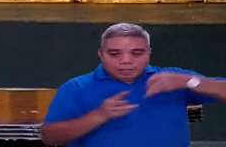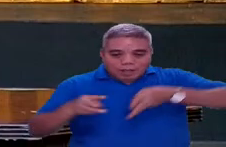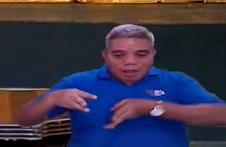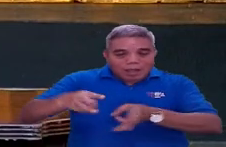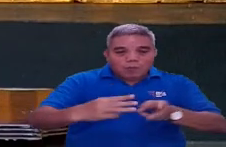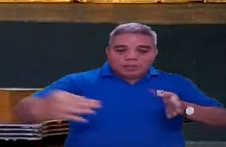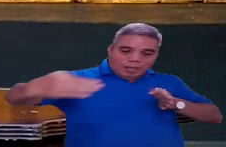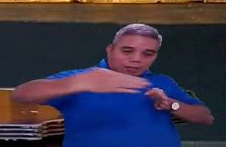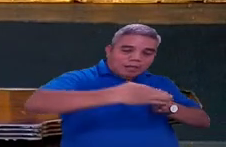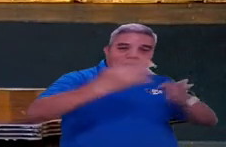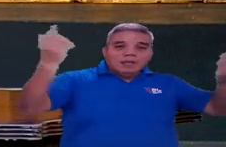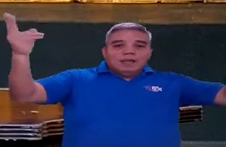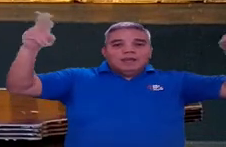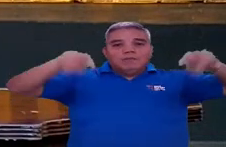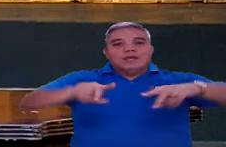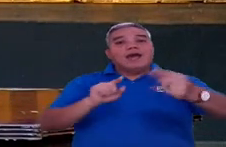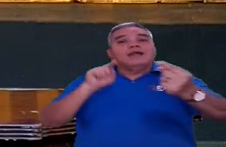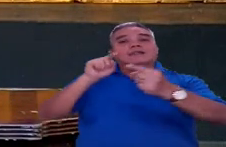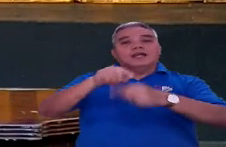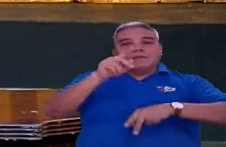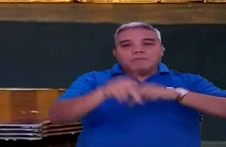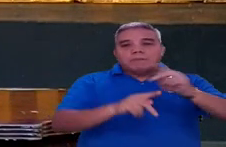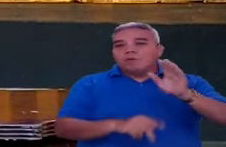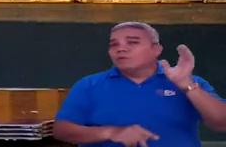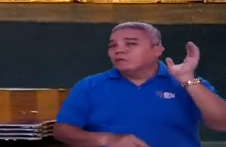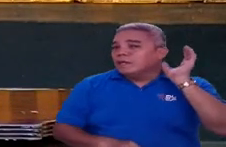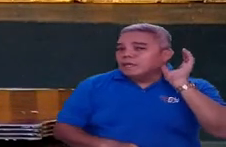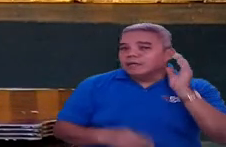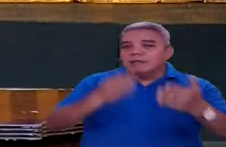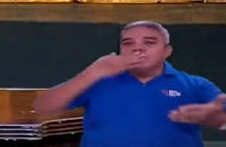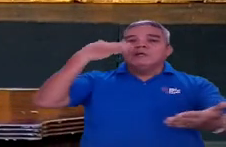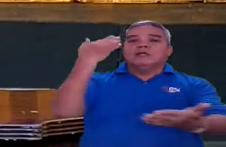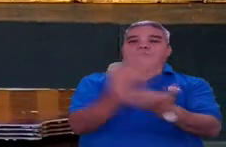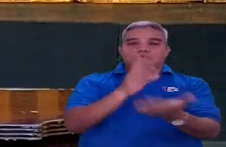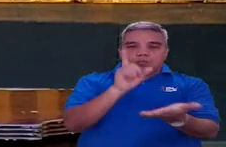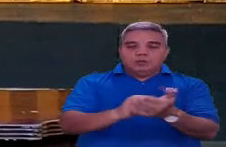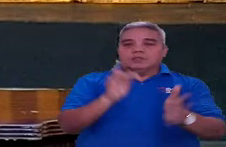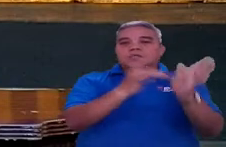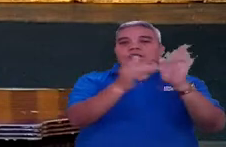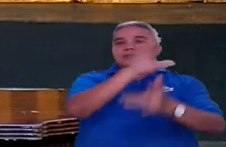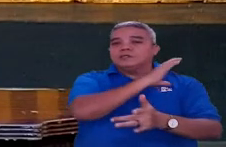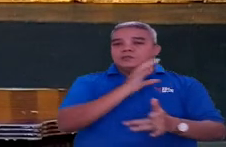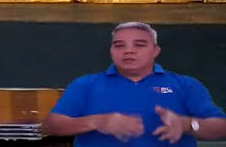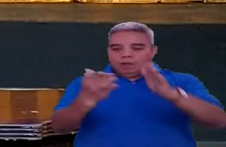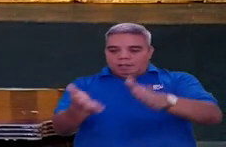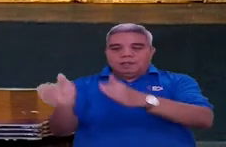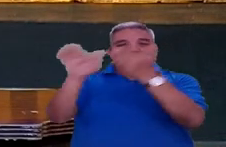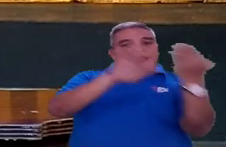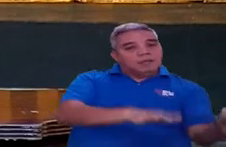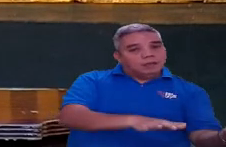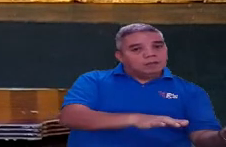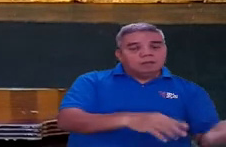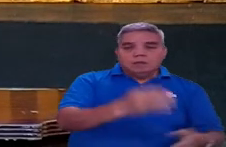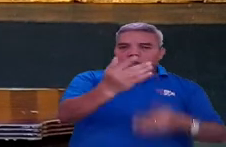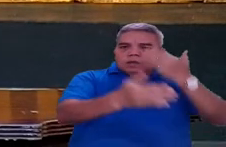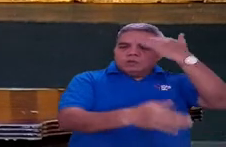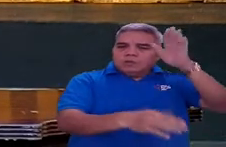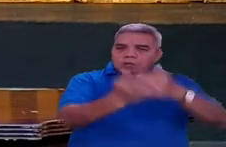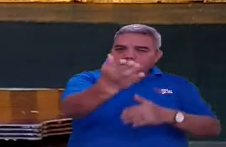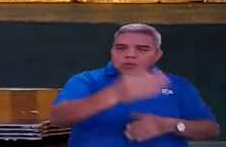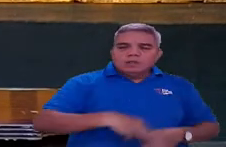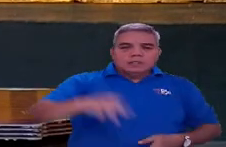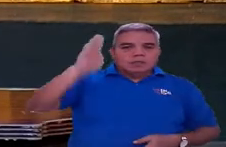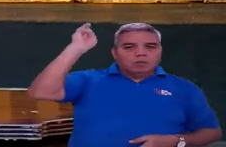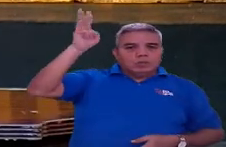highways and hedges and tell people about the gospel, the good news that Jesus Christ died. Don't you know, I